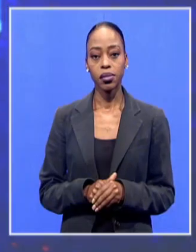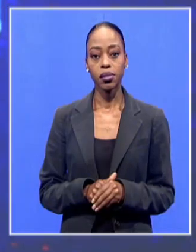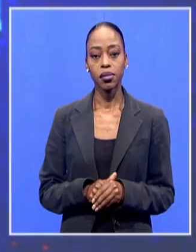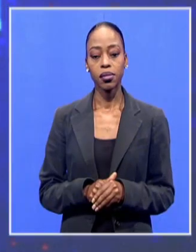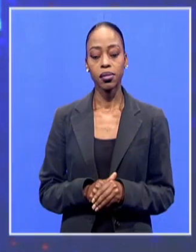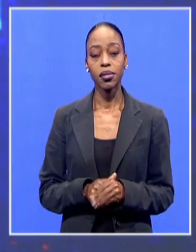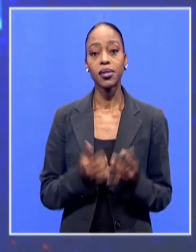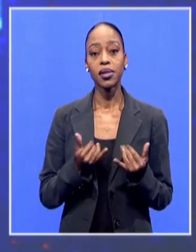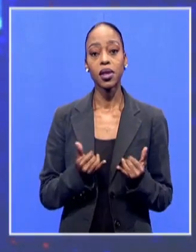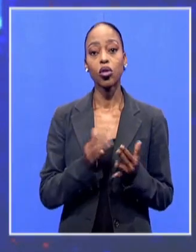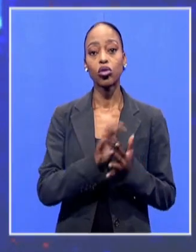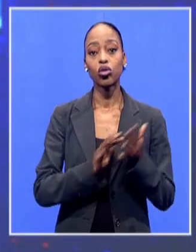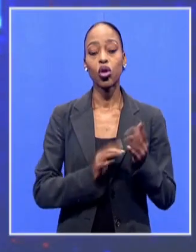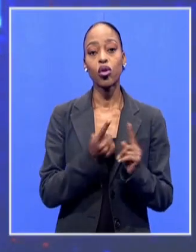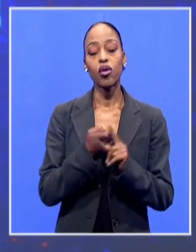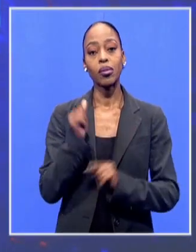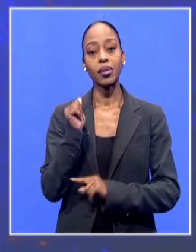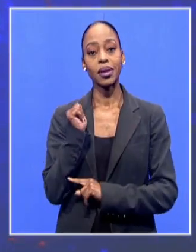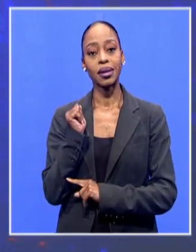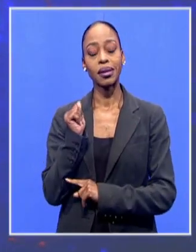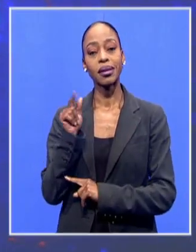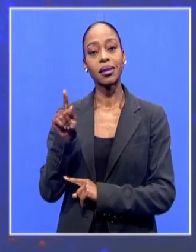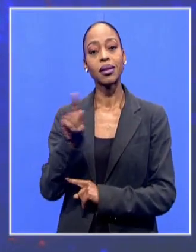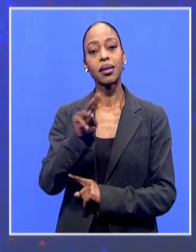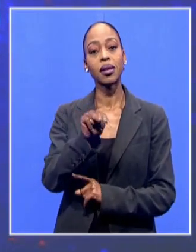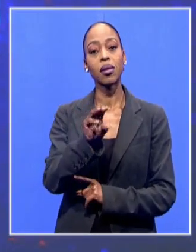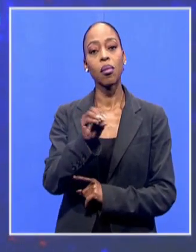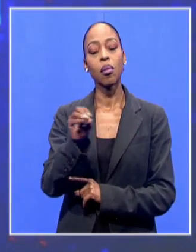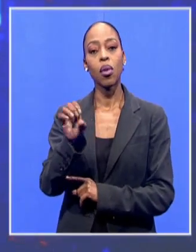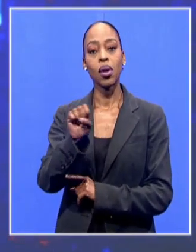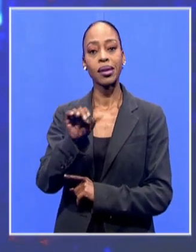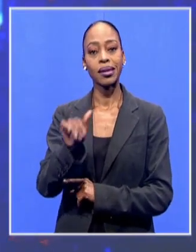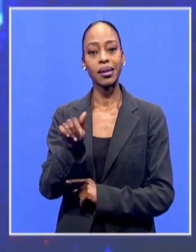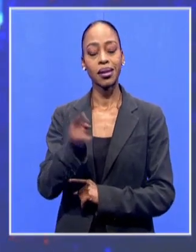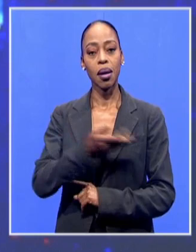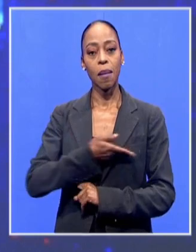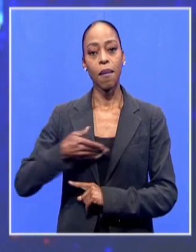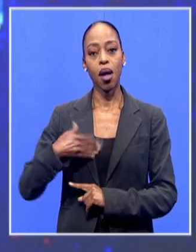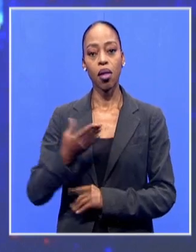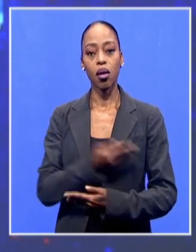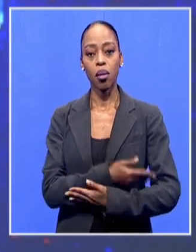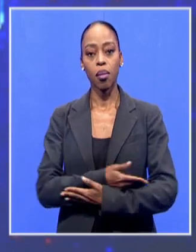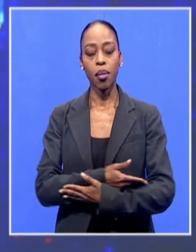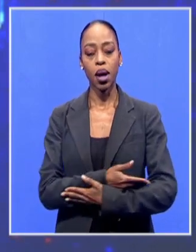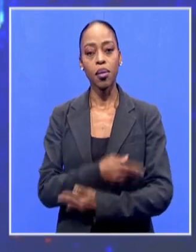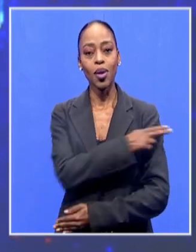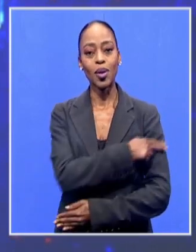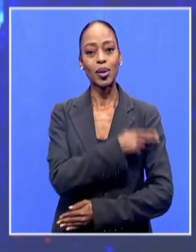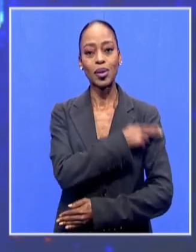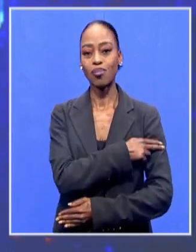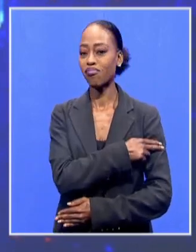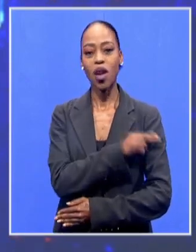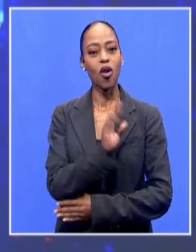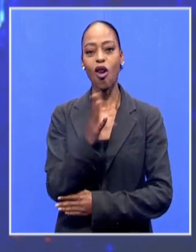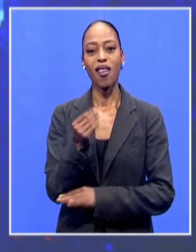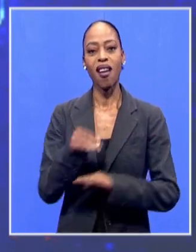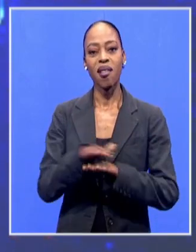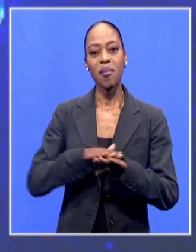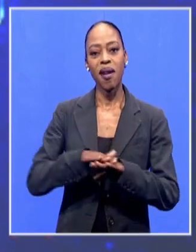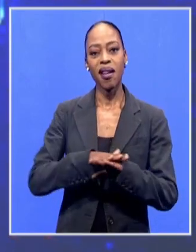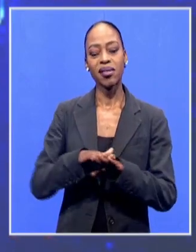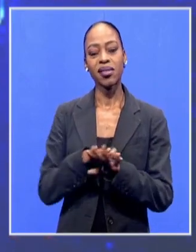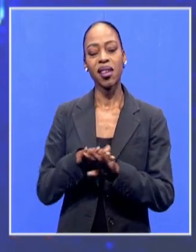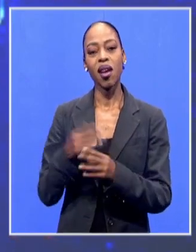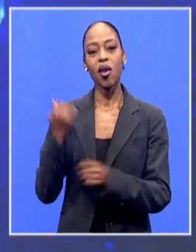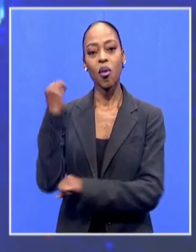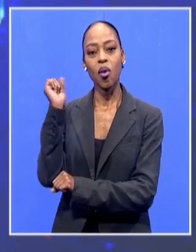We go back to this story from yesterday. The Rahima Moosa Mother and Child Hospital in Johannesburg lacks the most basic facilities to run